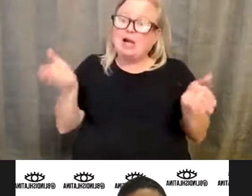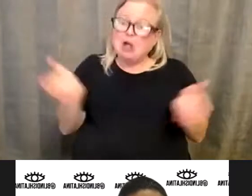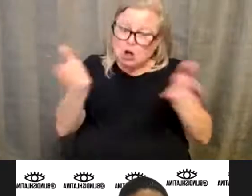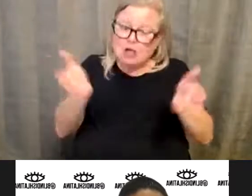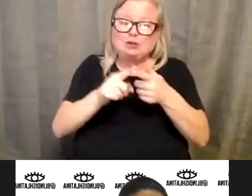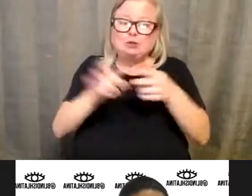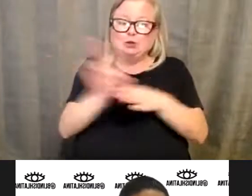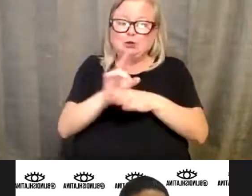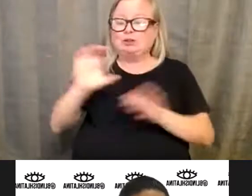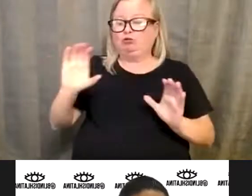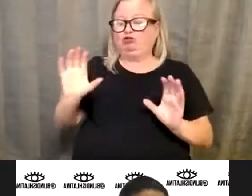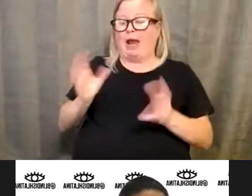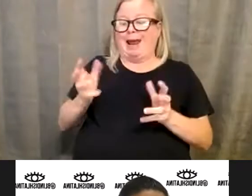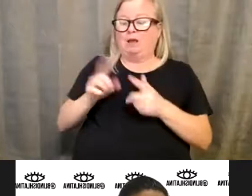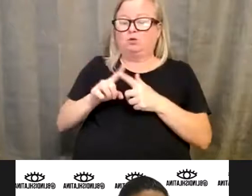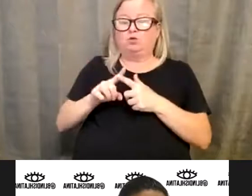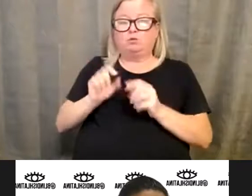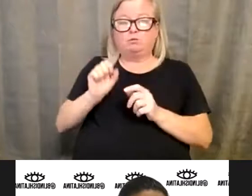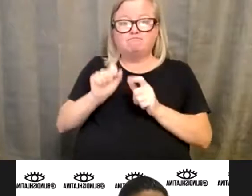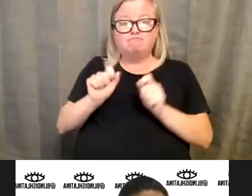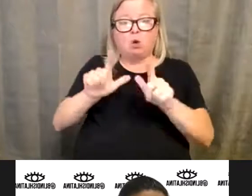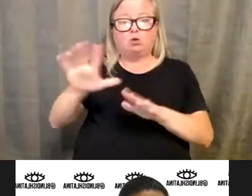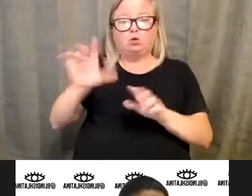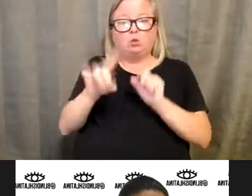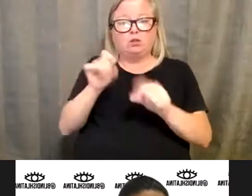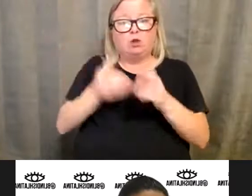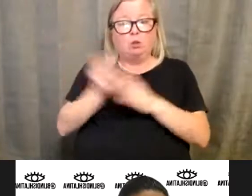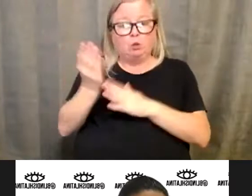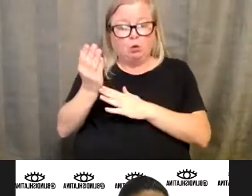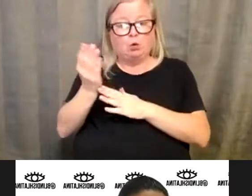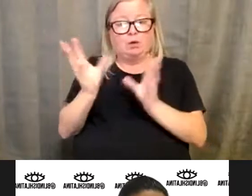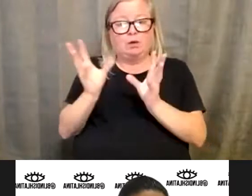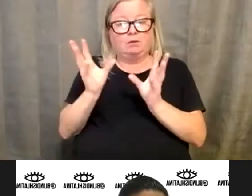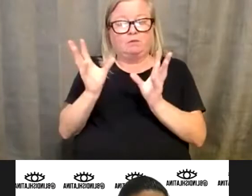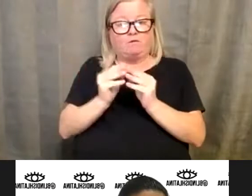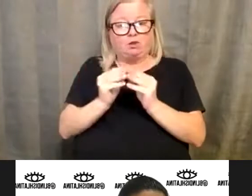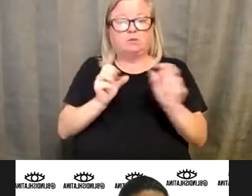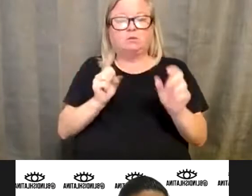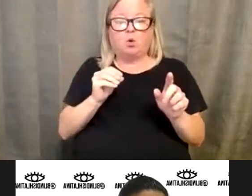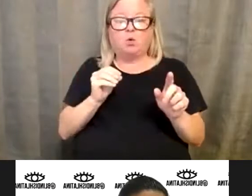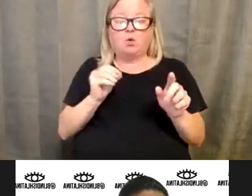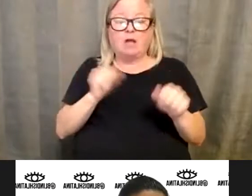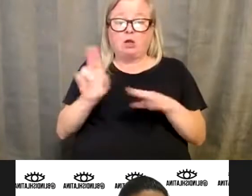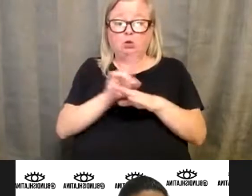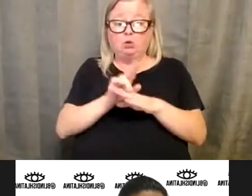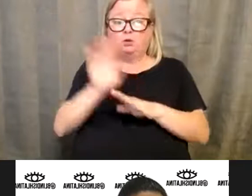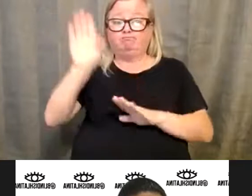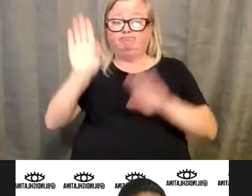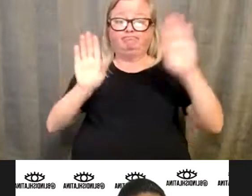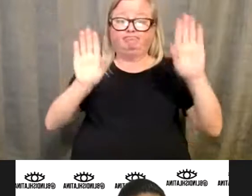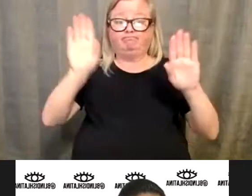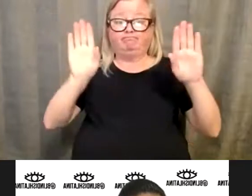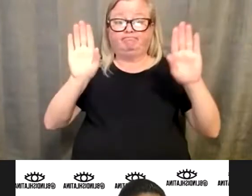throughout. You can also use the emoticons to react to the speakers, also